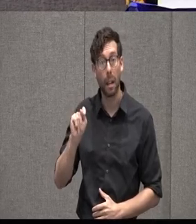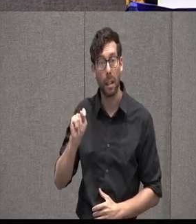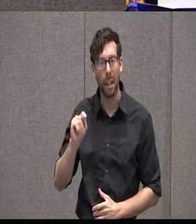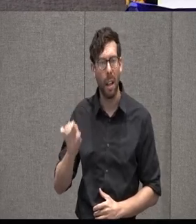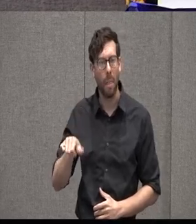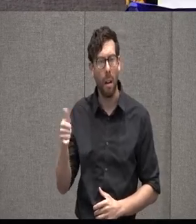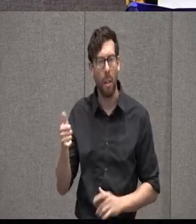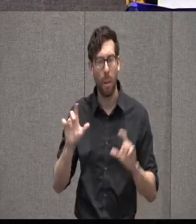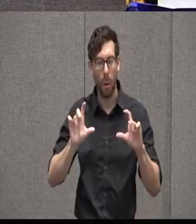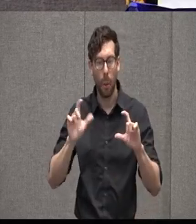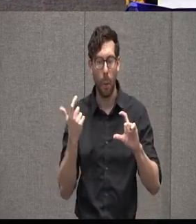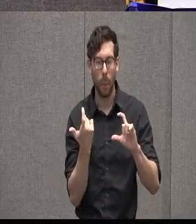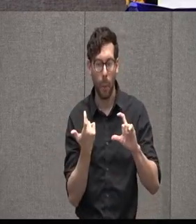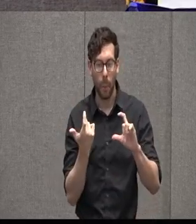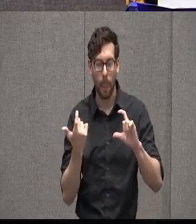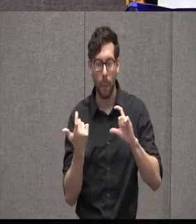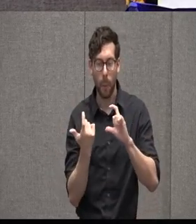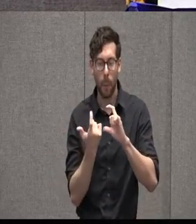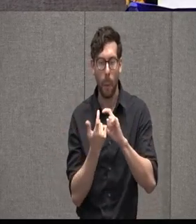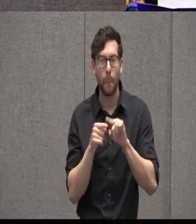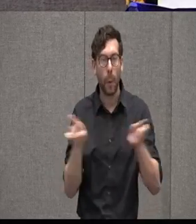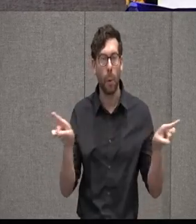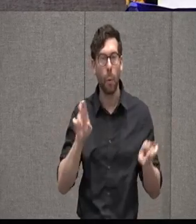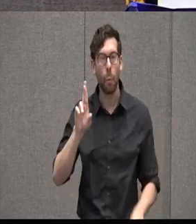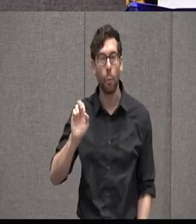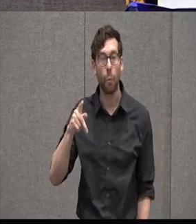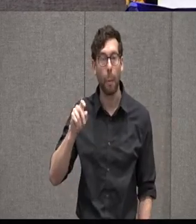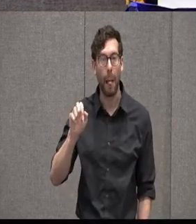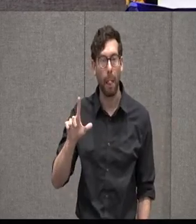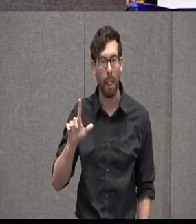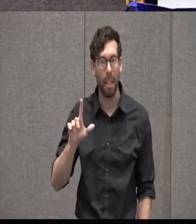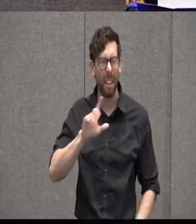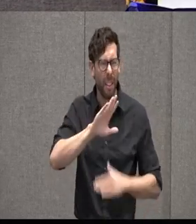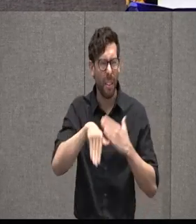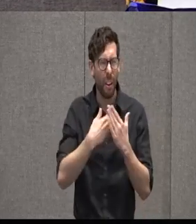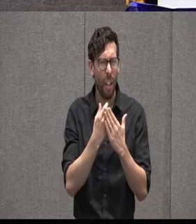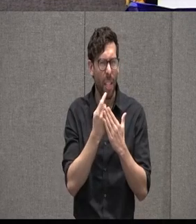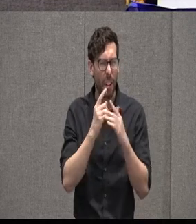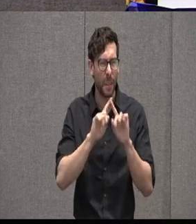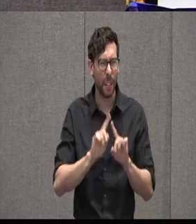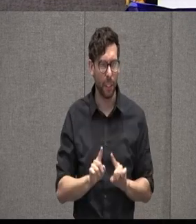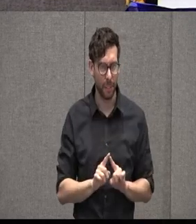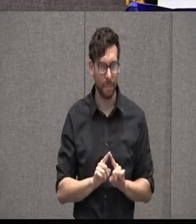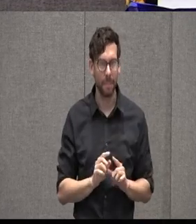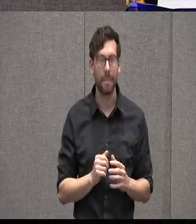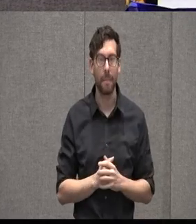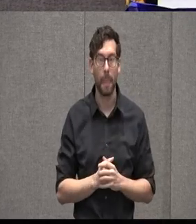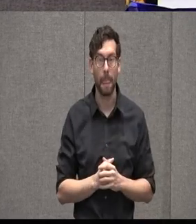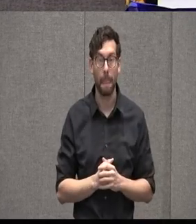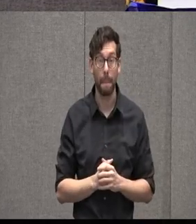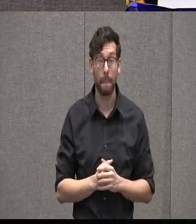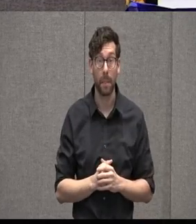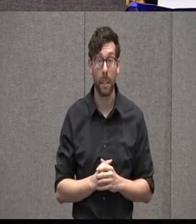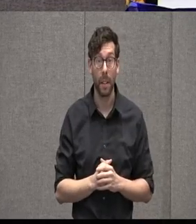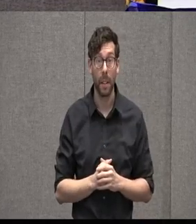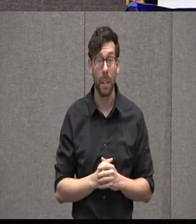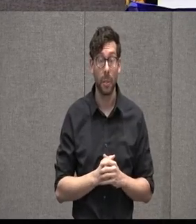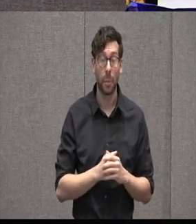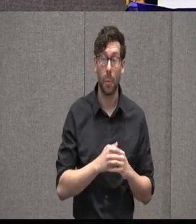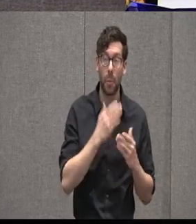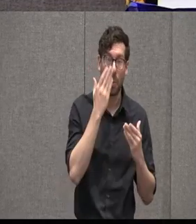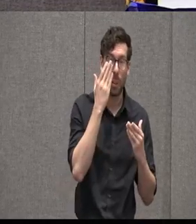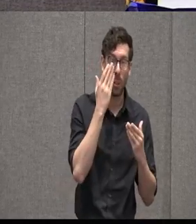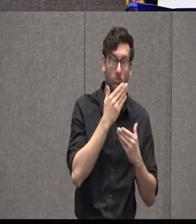different. When I have the dark side on the green side, it's repelling and pushing